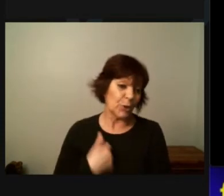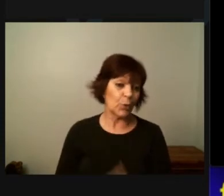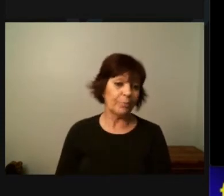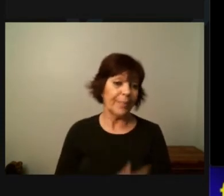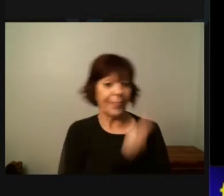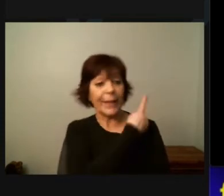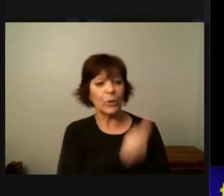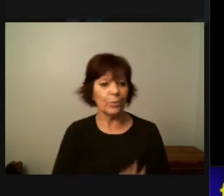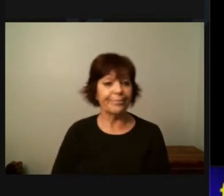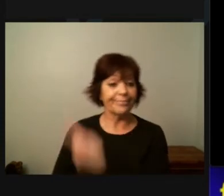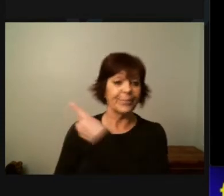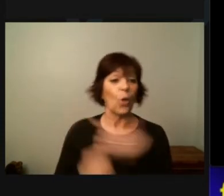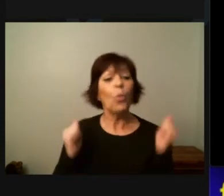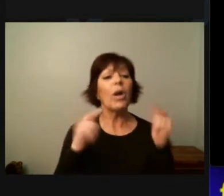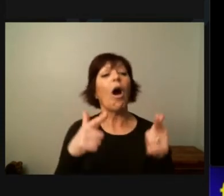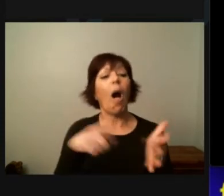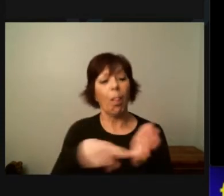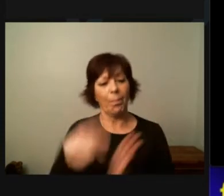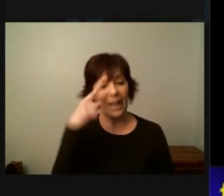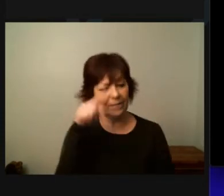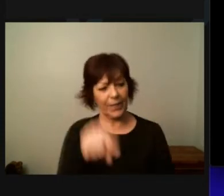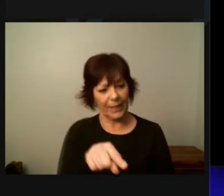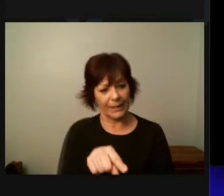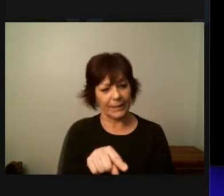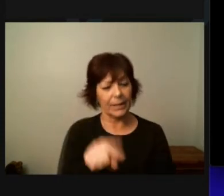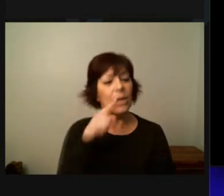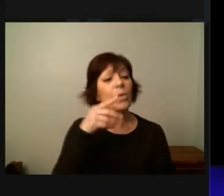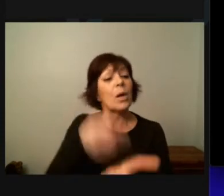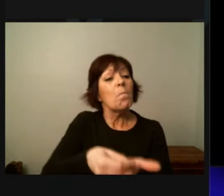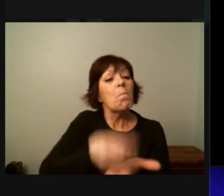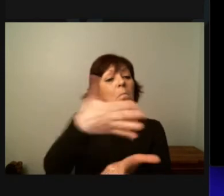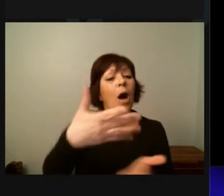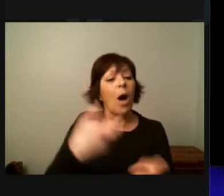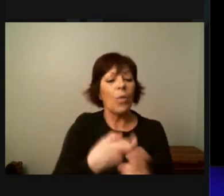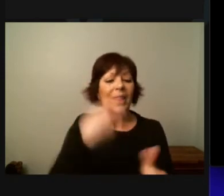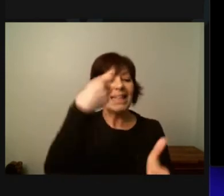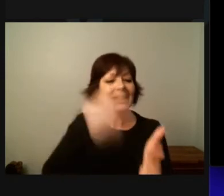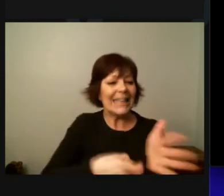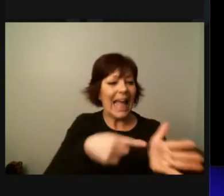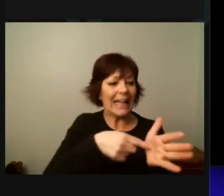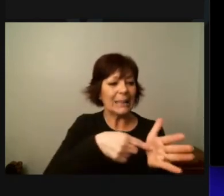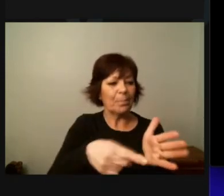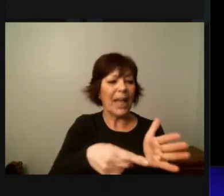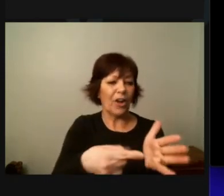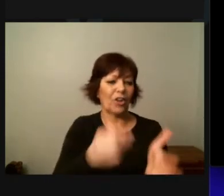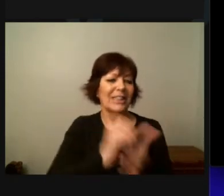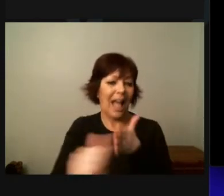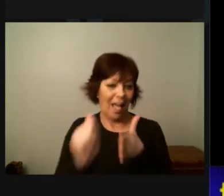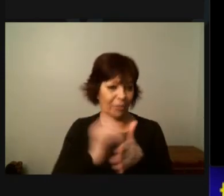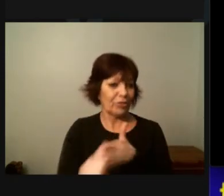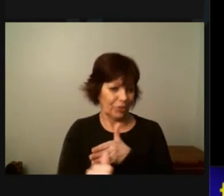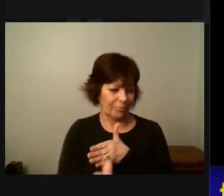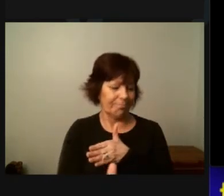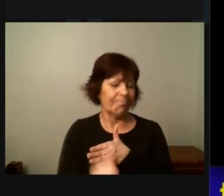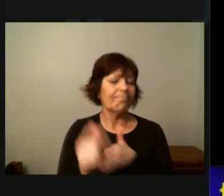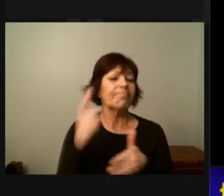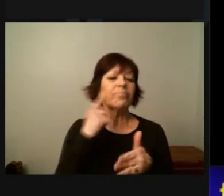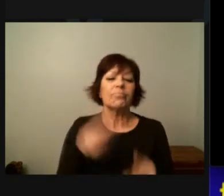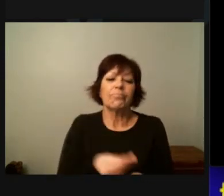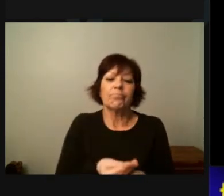We all pay for this vaccine. The doses were purchased with taxpayer dollars, and they're going to be given to all